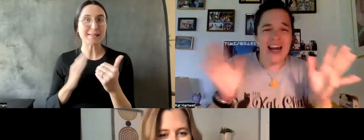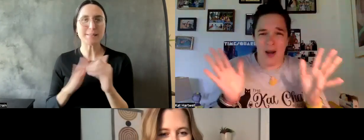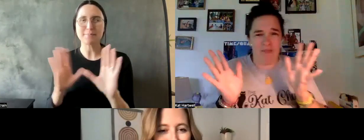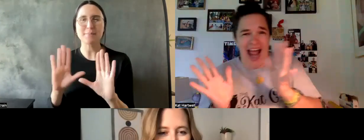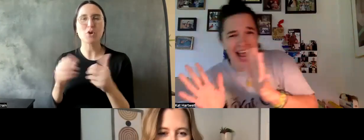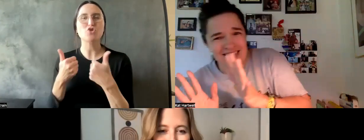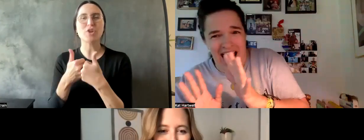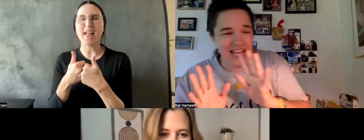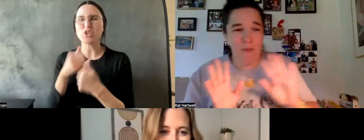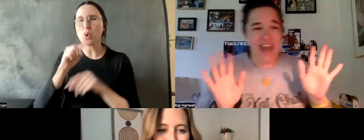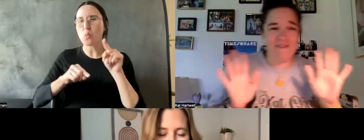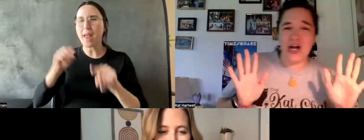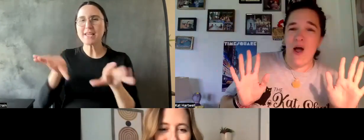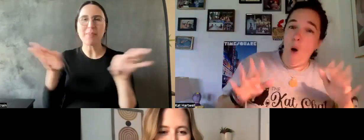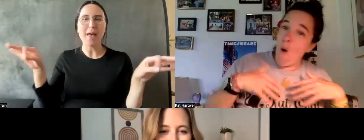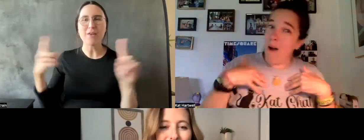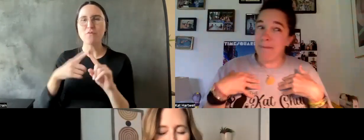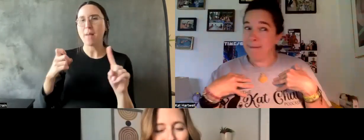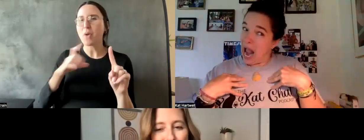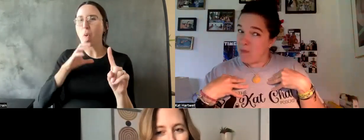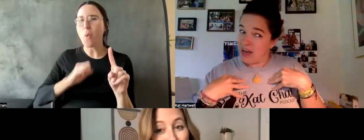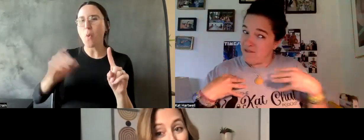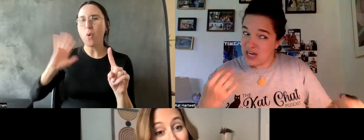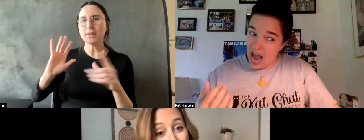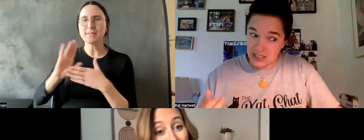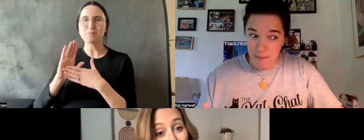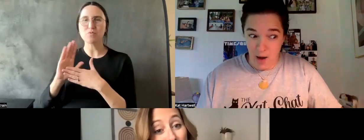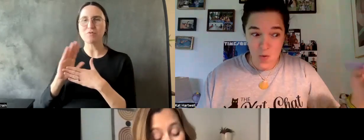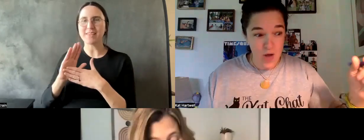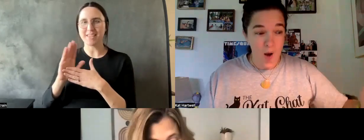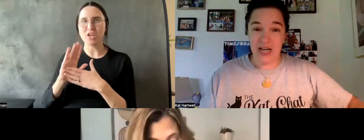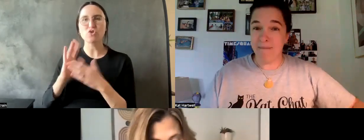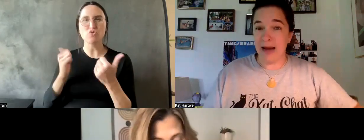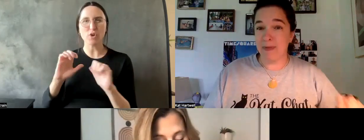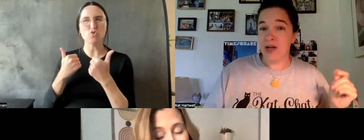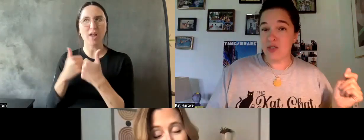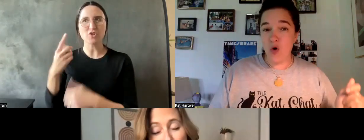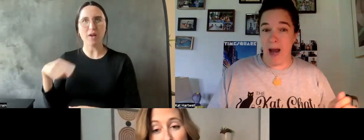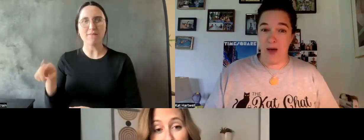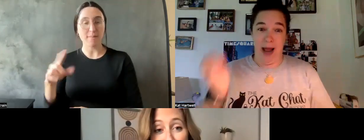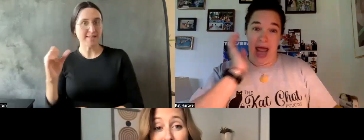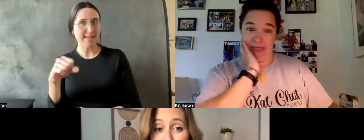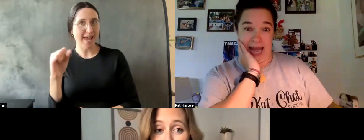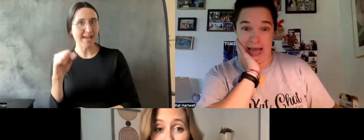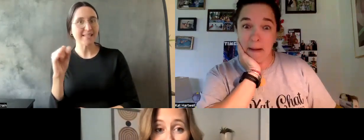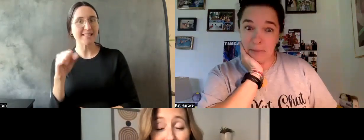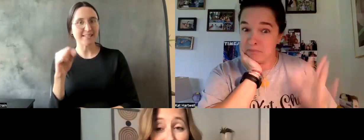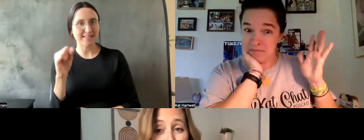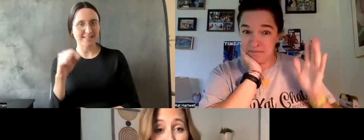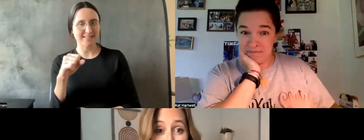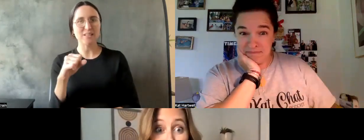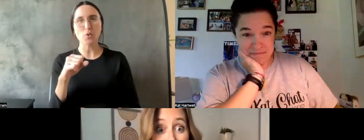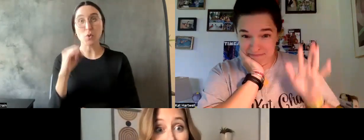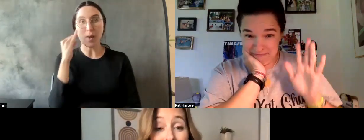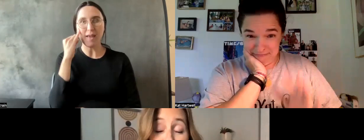some random lines that he Yeah. would never, or maybe I would never get, but who Yeah, knows? because I might he has some try to he back has some on he him. has